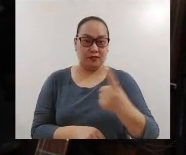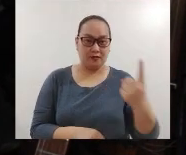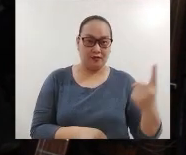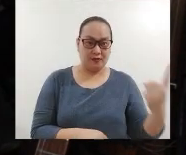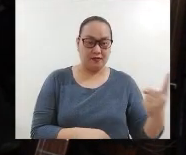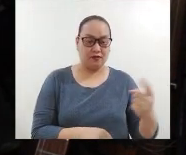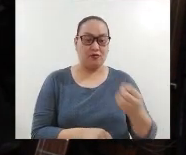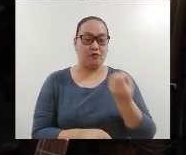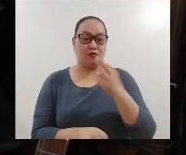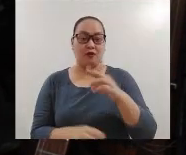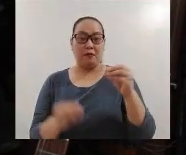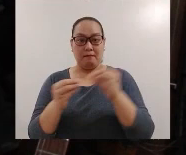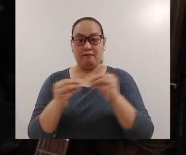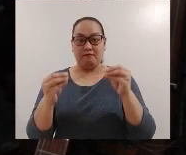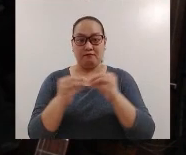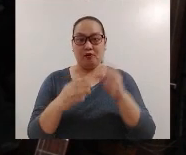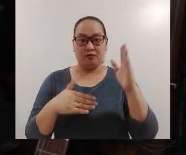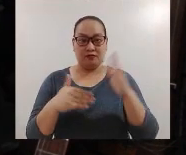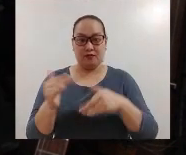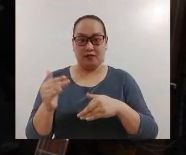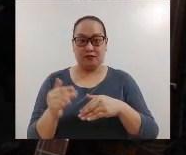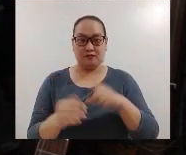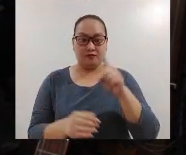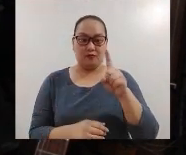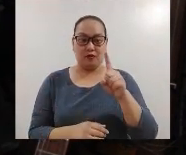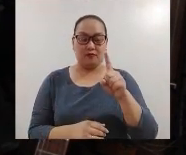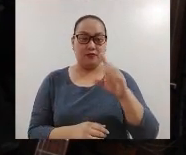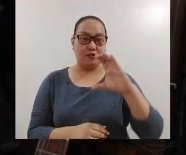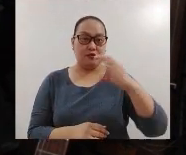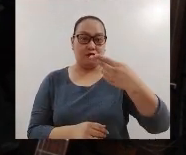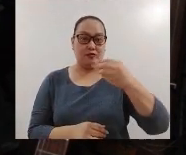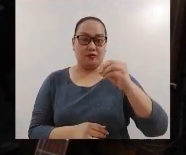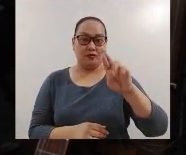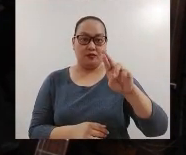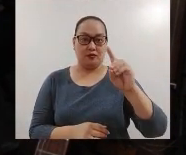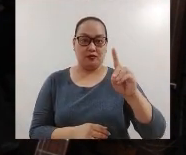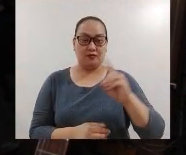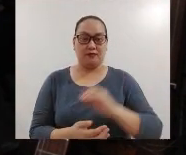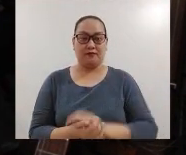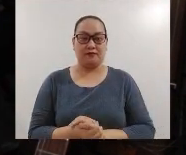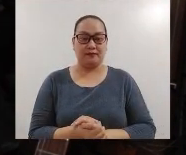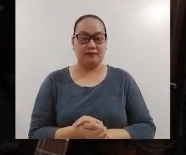or more than one chord, like this polychord.